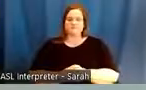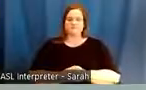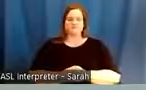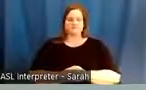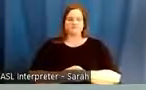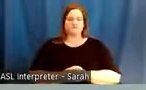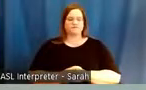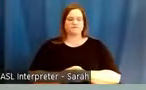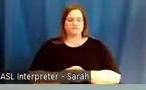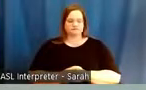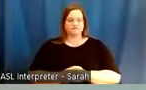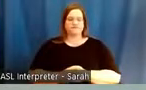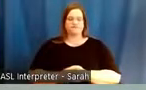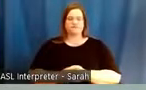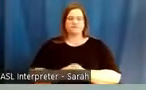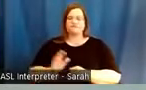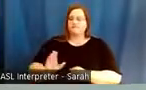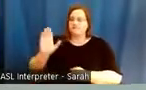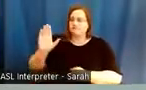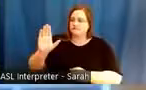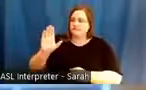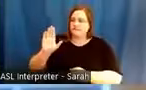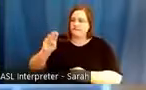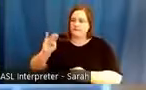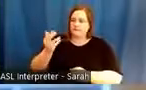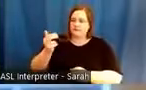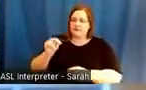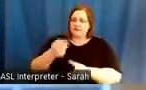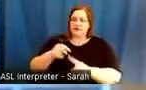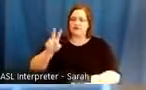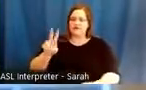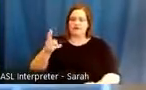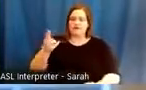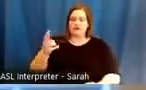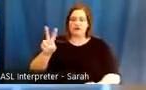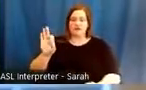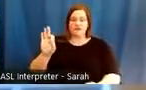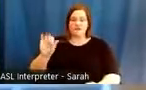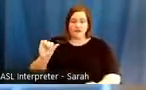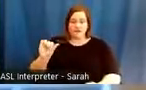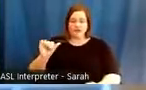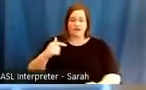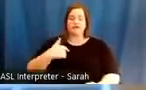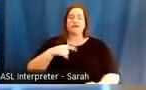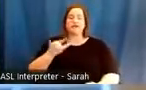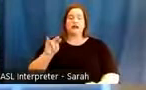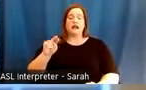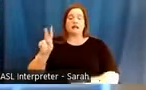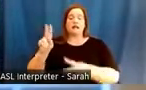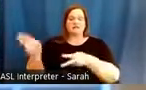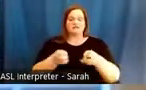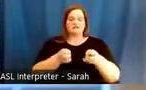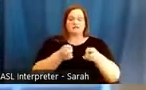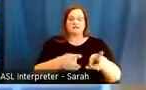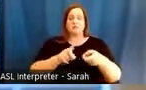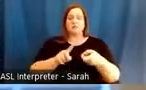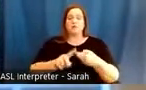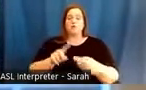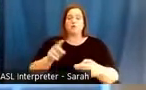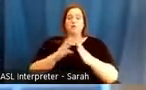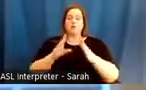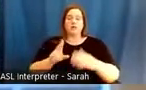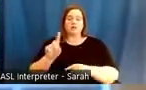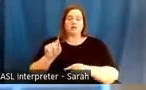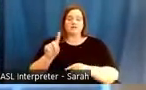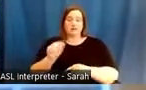Thank you. Mike, this is Megan from VHFA. I can also put a link to the housing data website, which